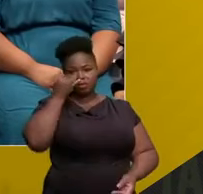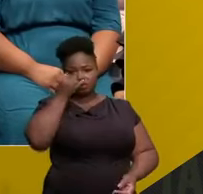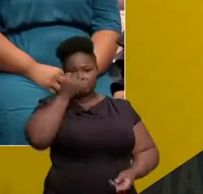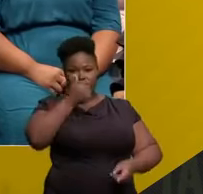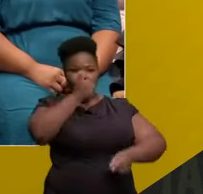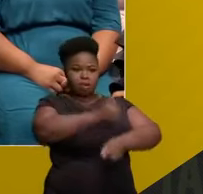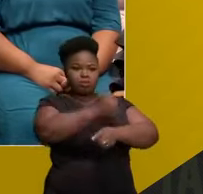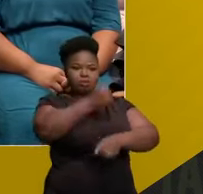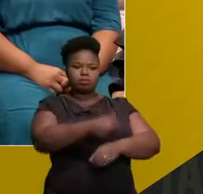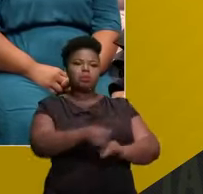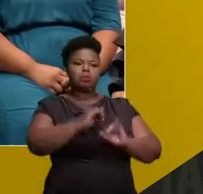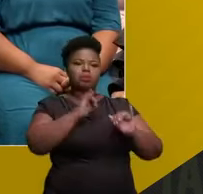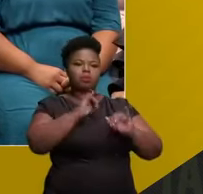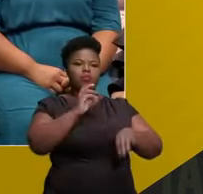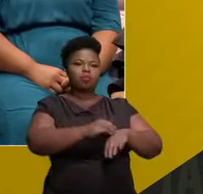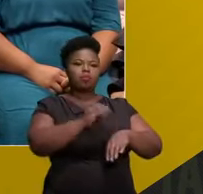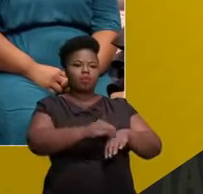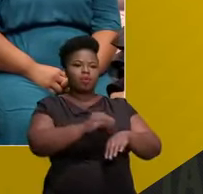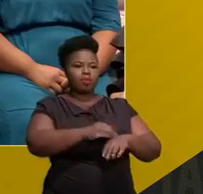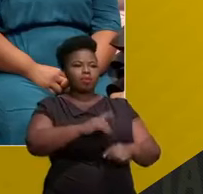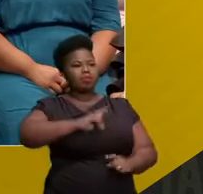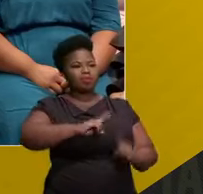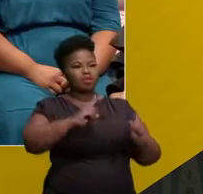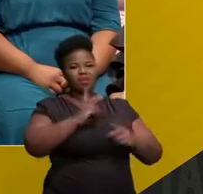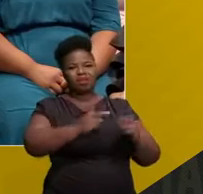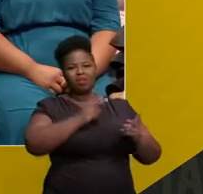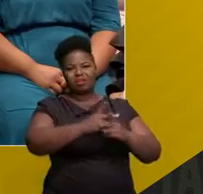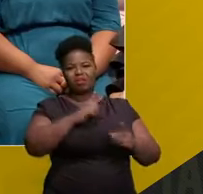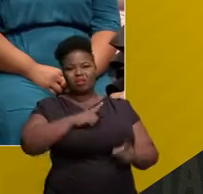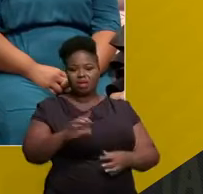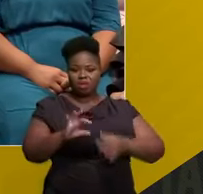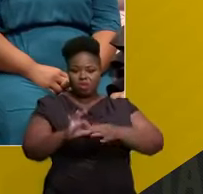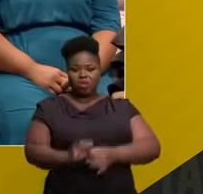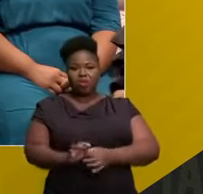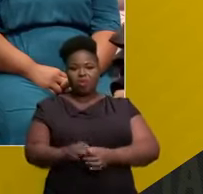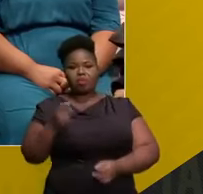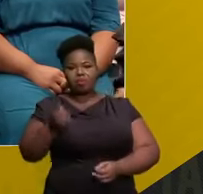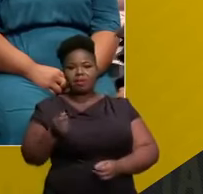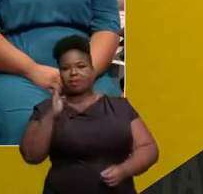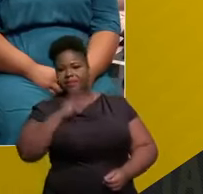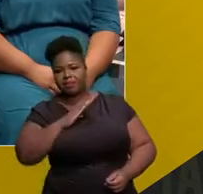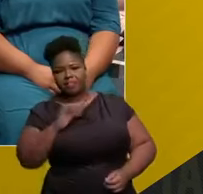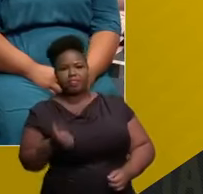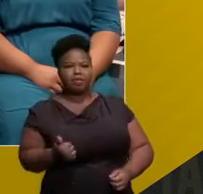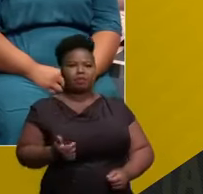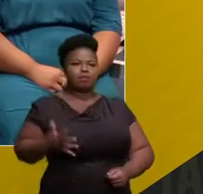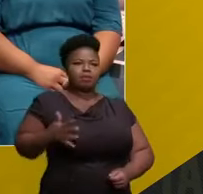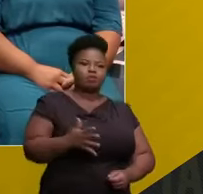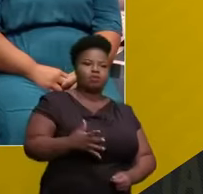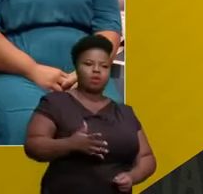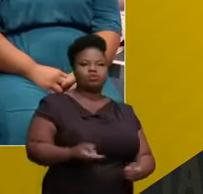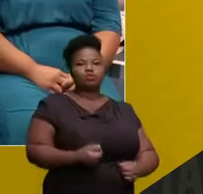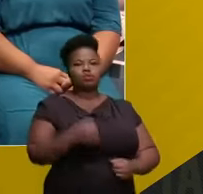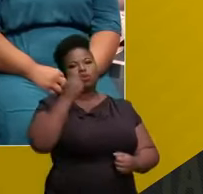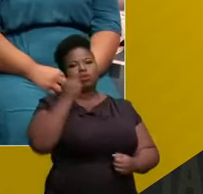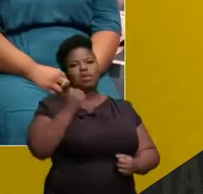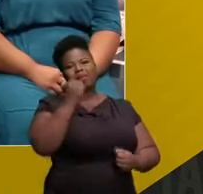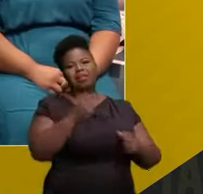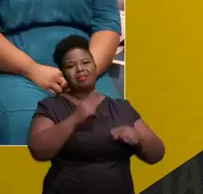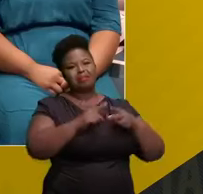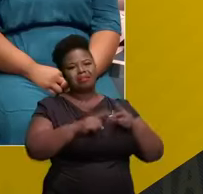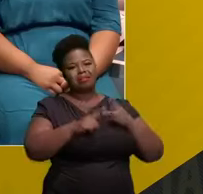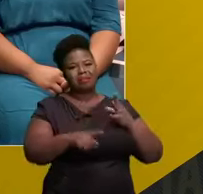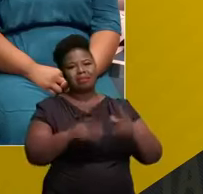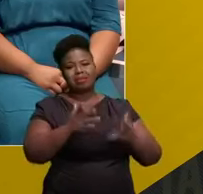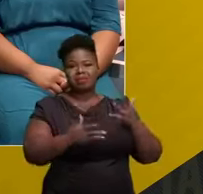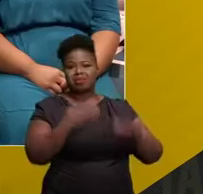Yes. But at the root of it all is the fact that the kids don't have money at home. They become addicted to gambling as a result. Yes. They might just decide to bunk